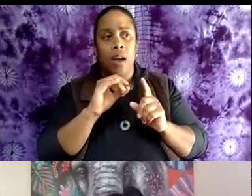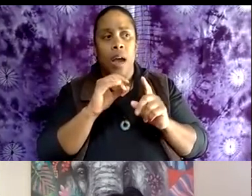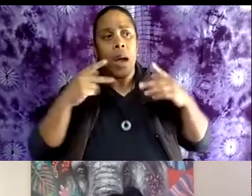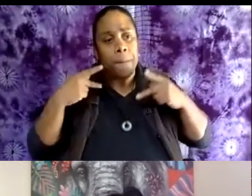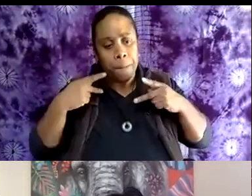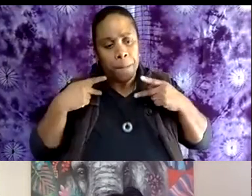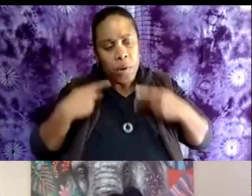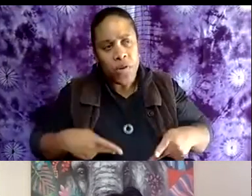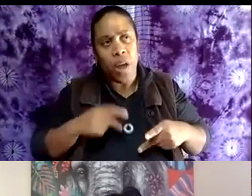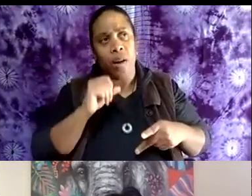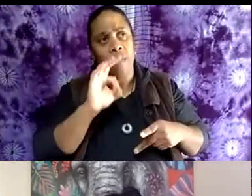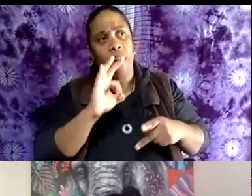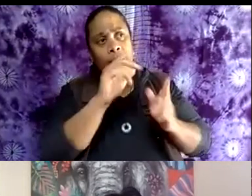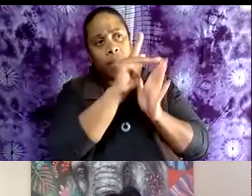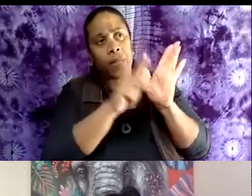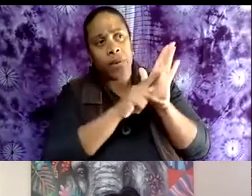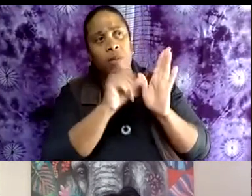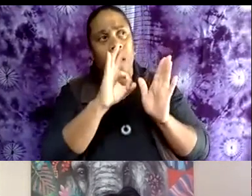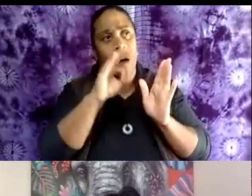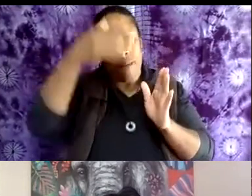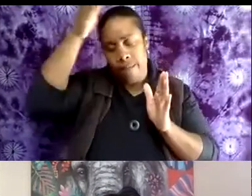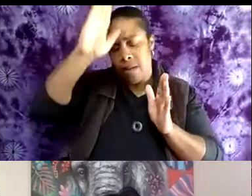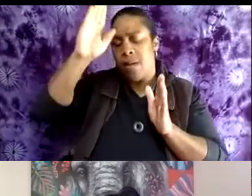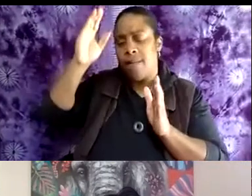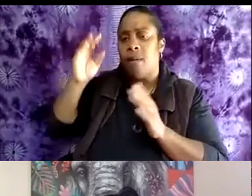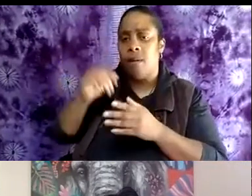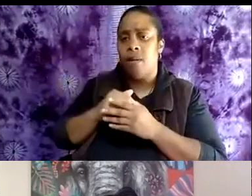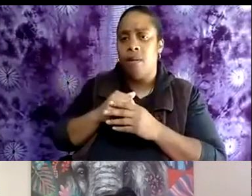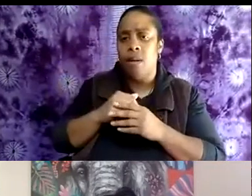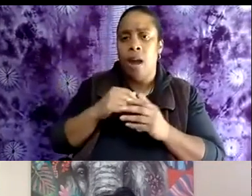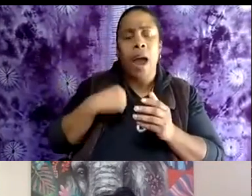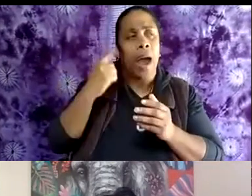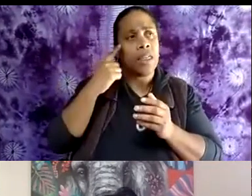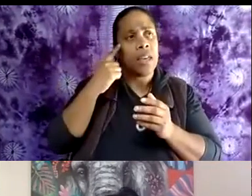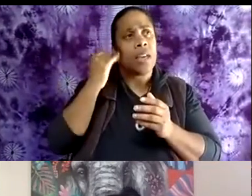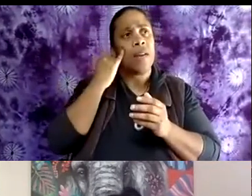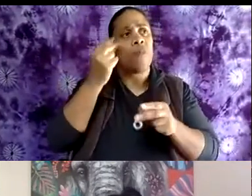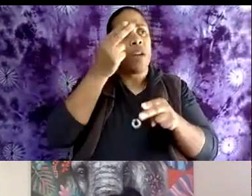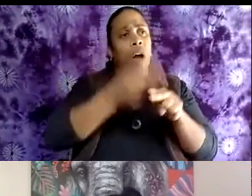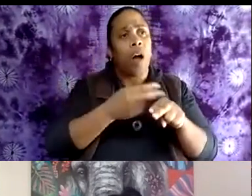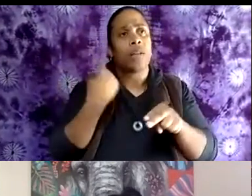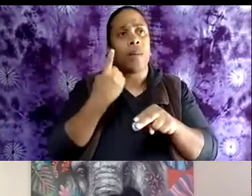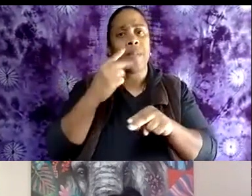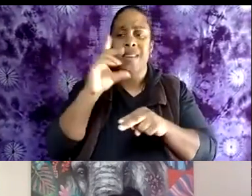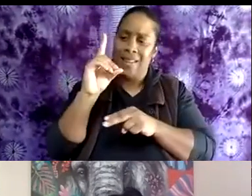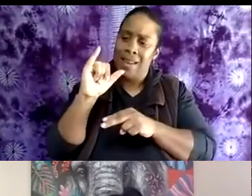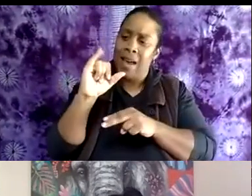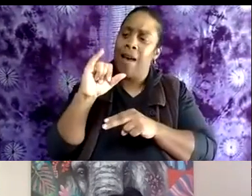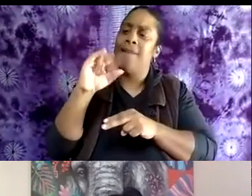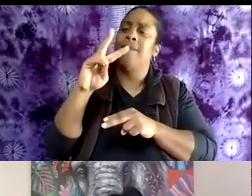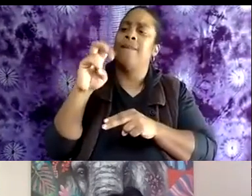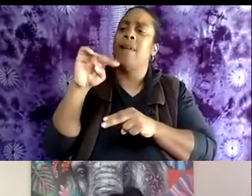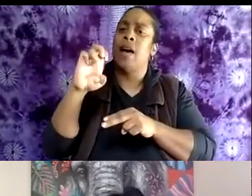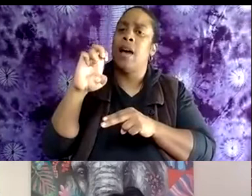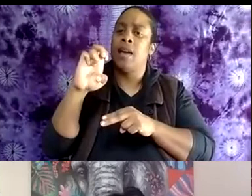the divine. And I think that we call something divine because we live in a world